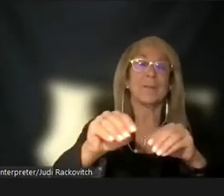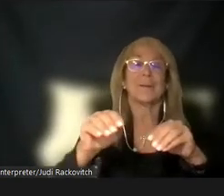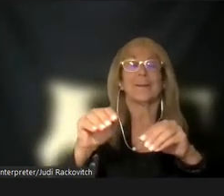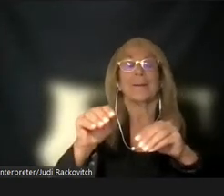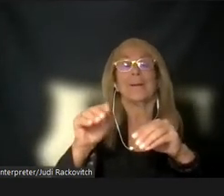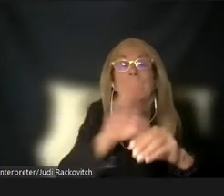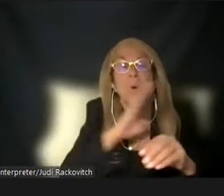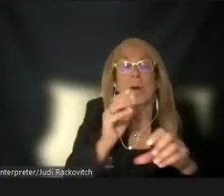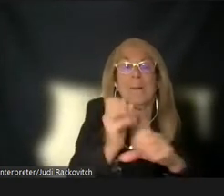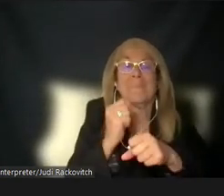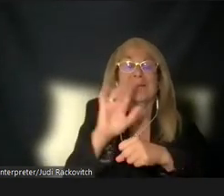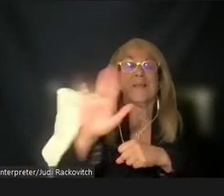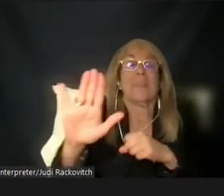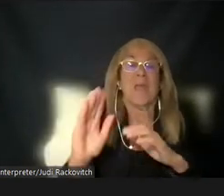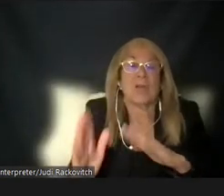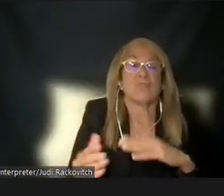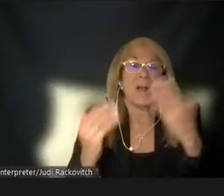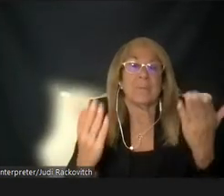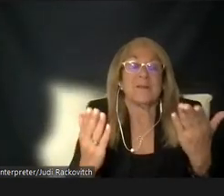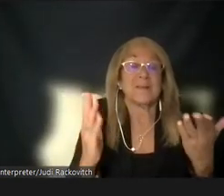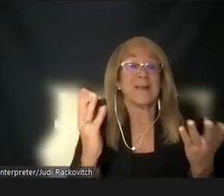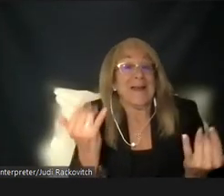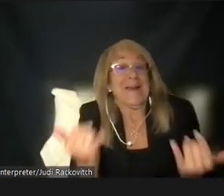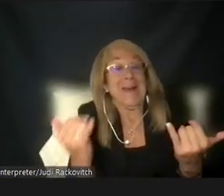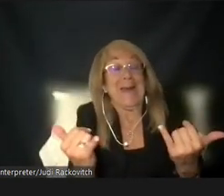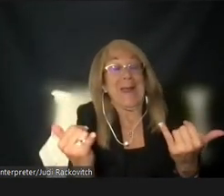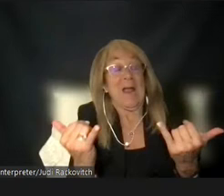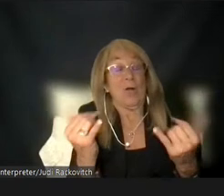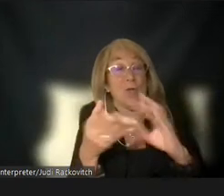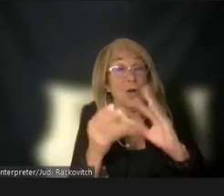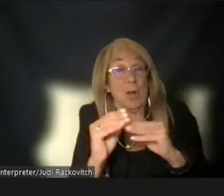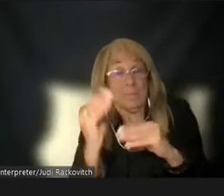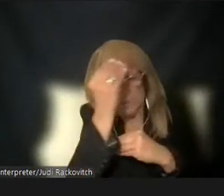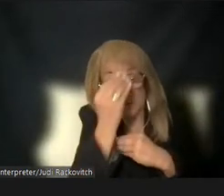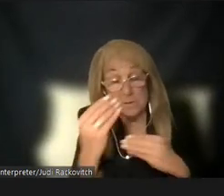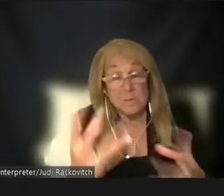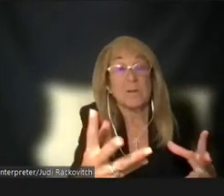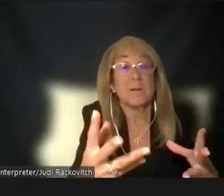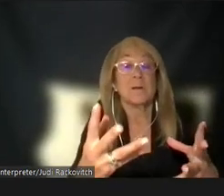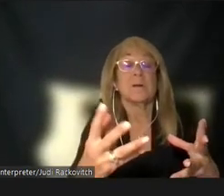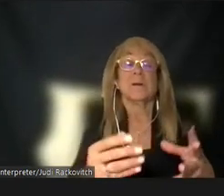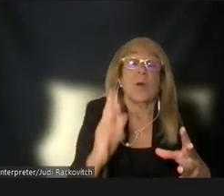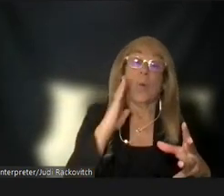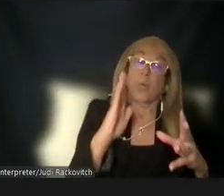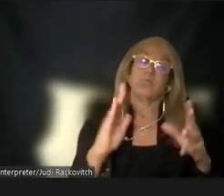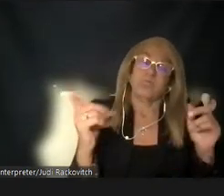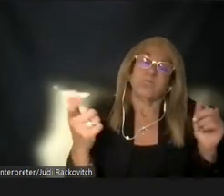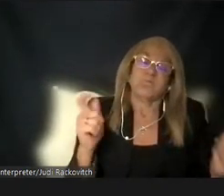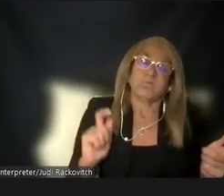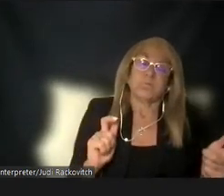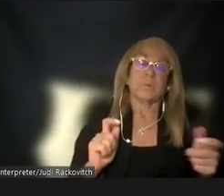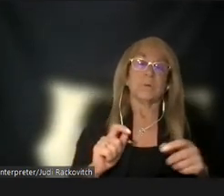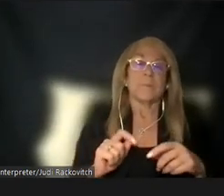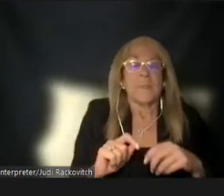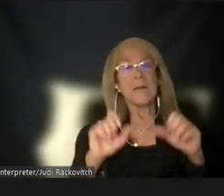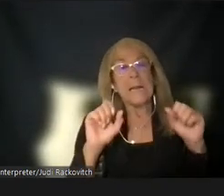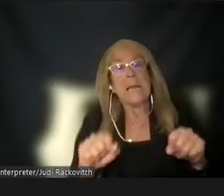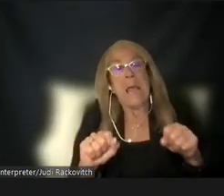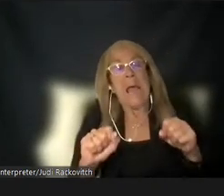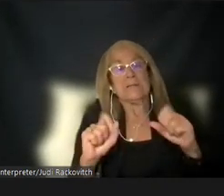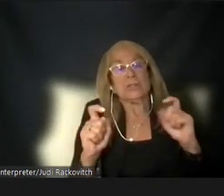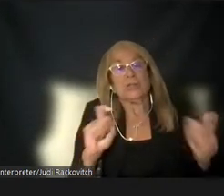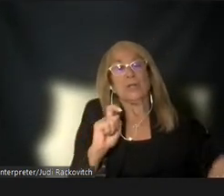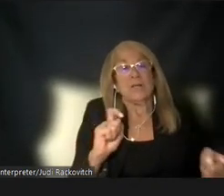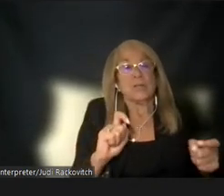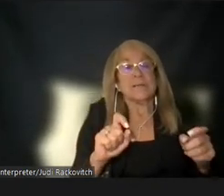importantly, these numbers I am about to share are for informational purposes and subject to change. With that said, to give you at least a sense of the